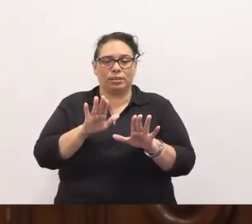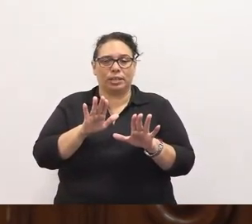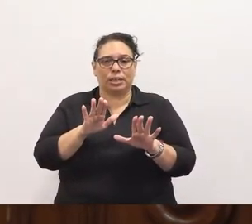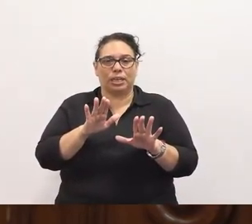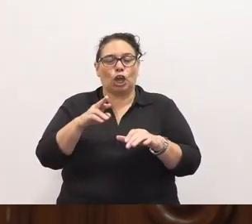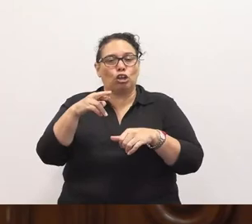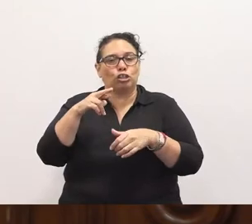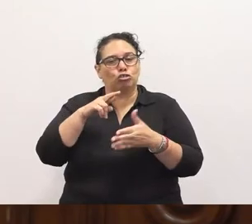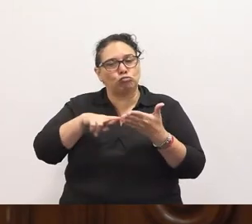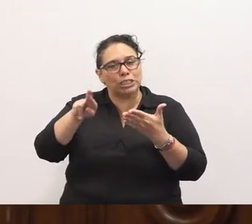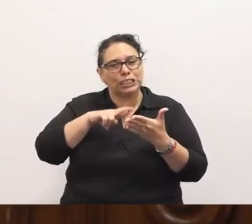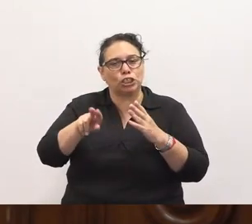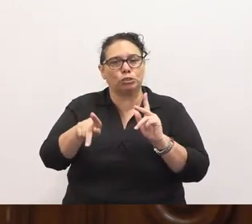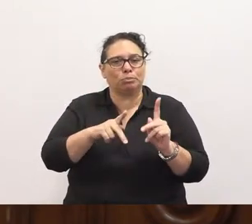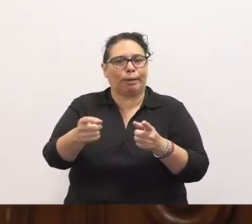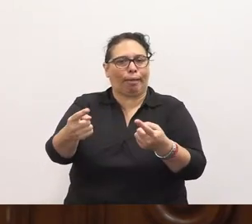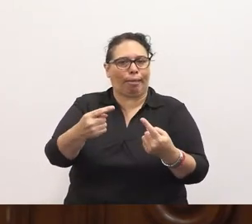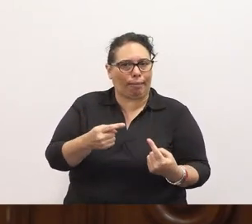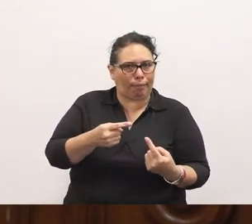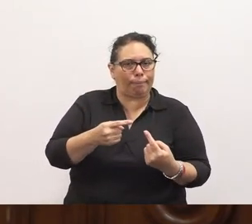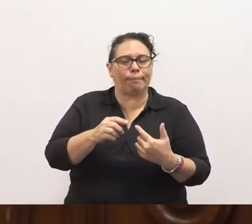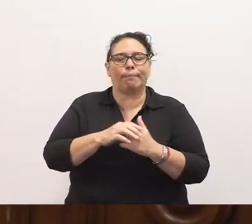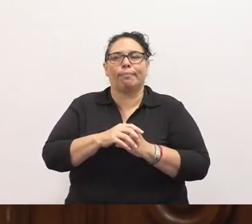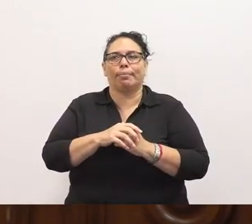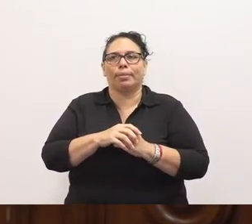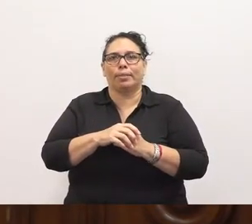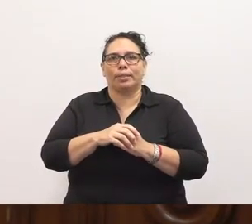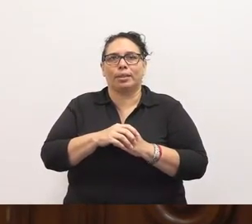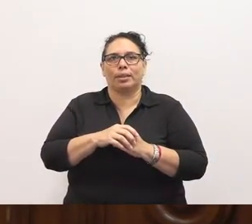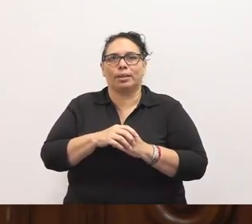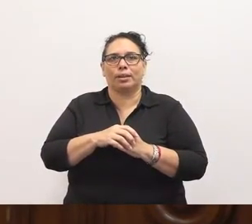research people come and really